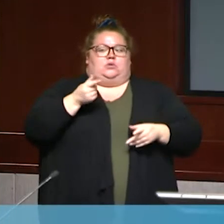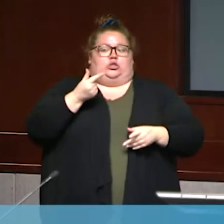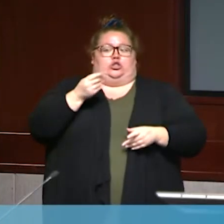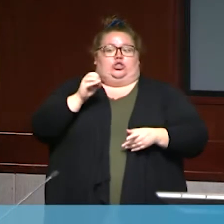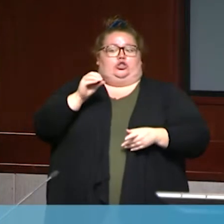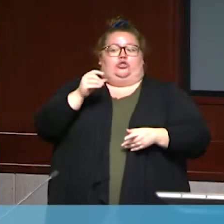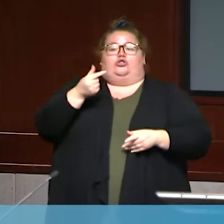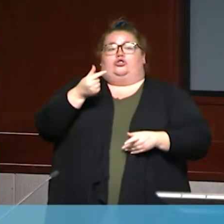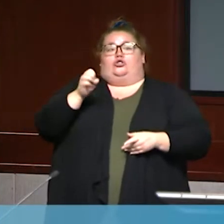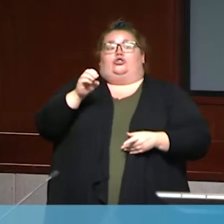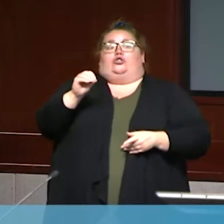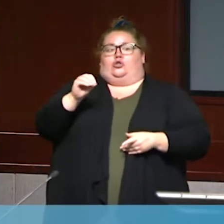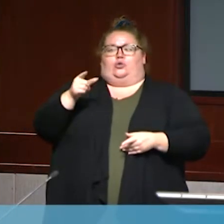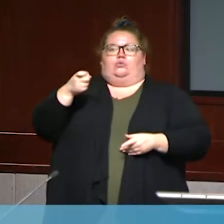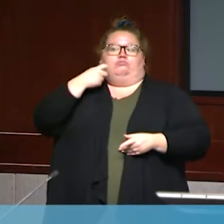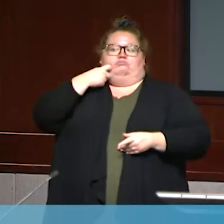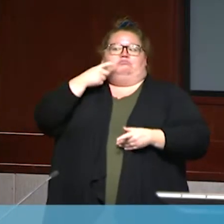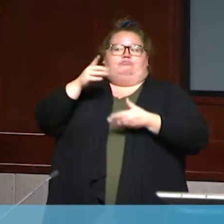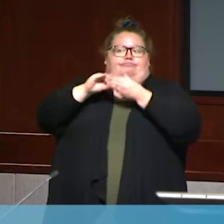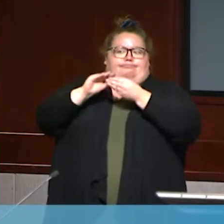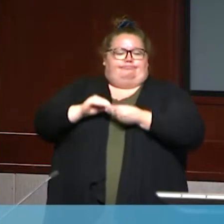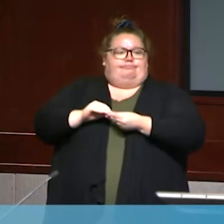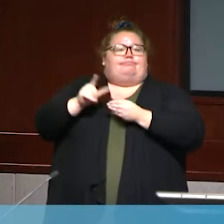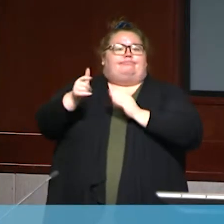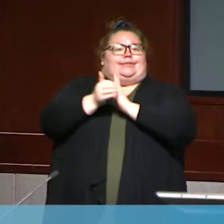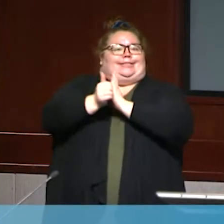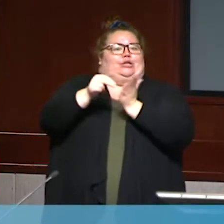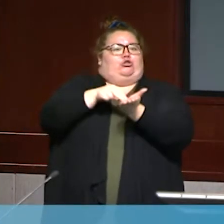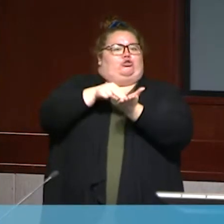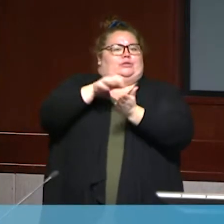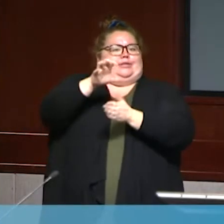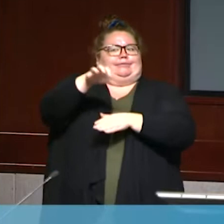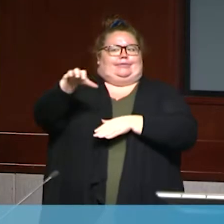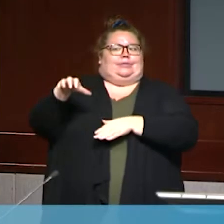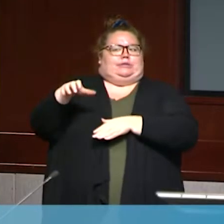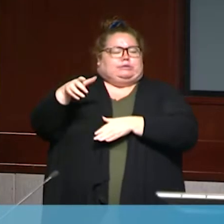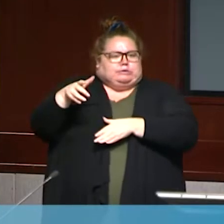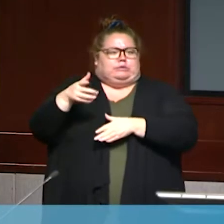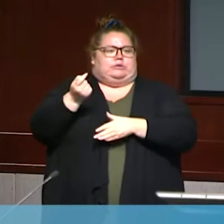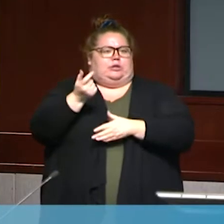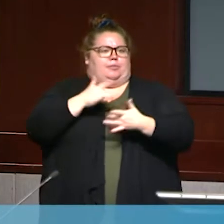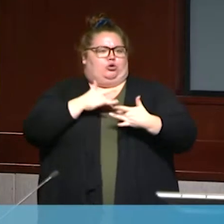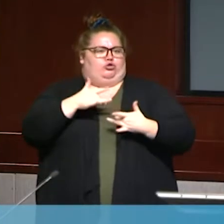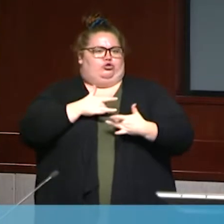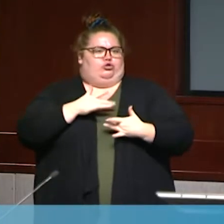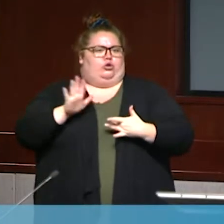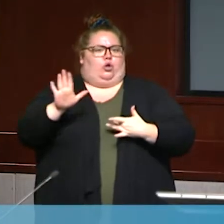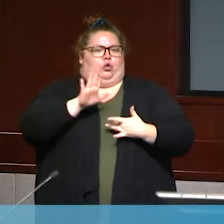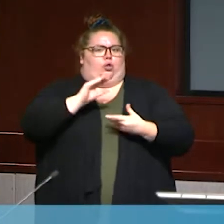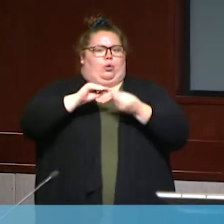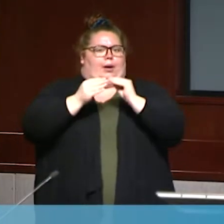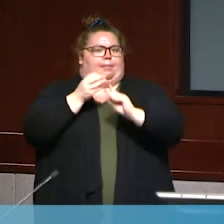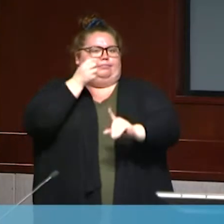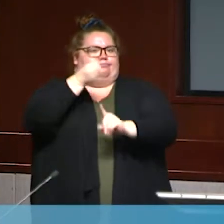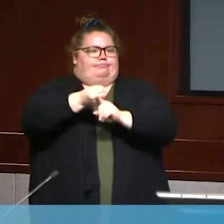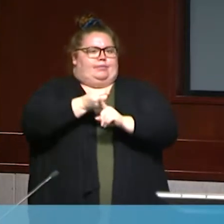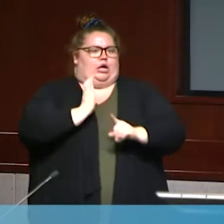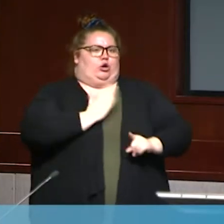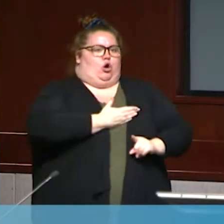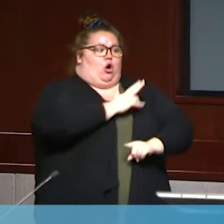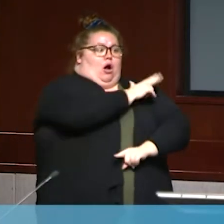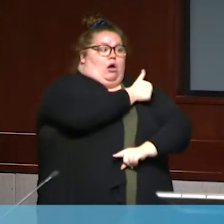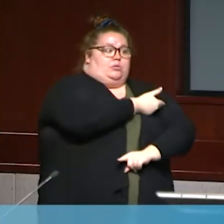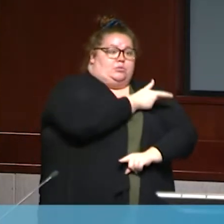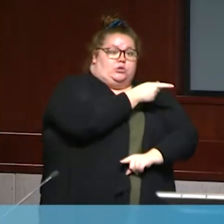facilities continue to cause some concern for us, not only for how they are impacting our